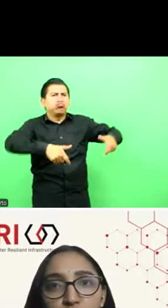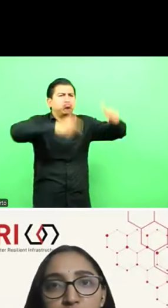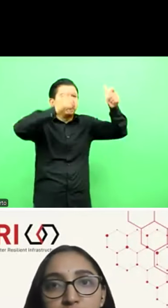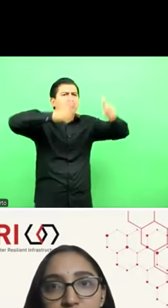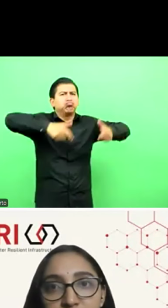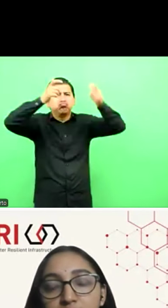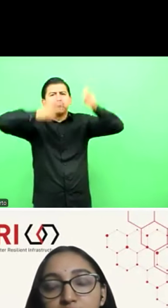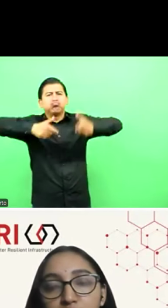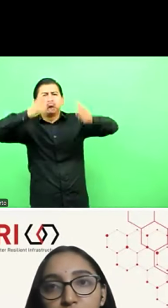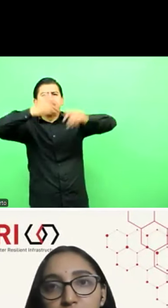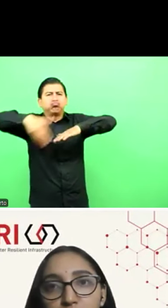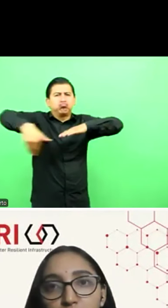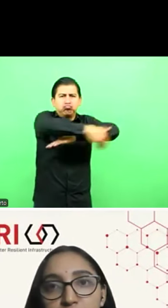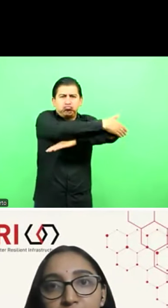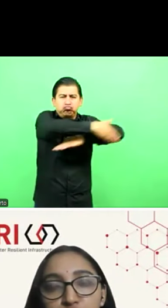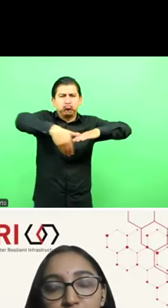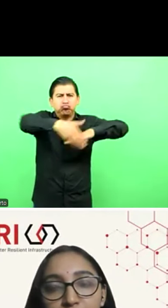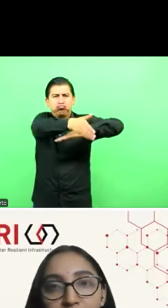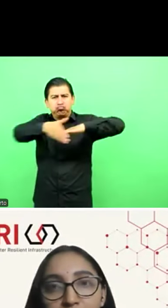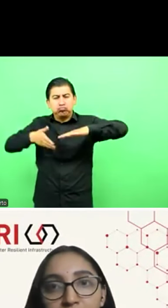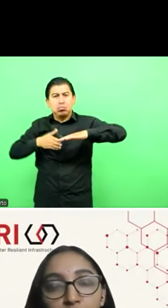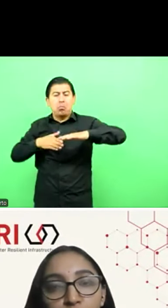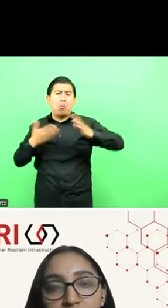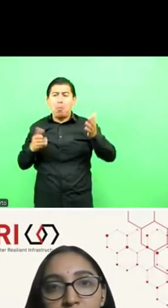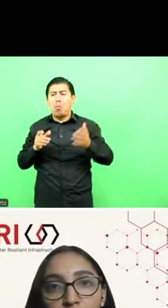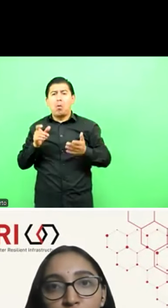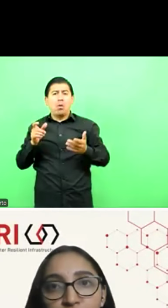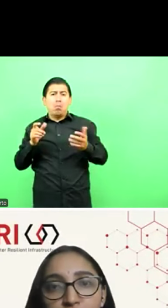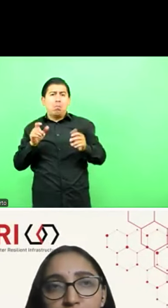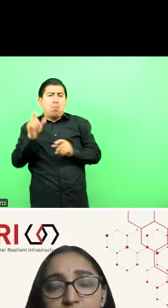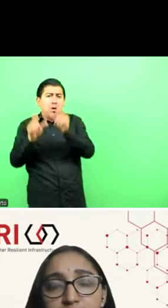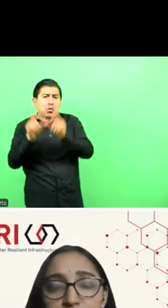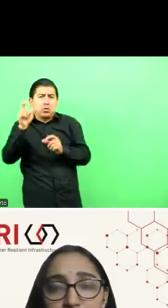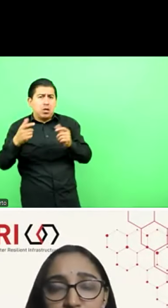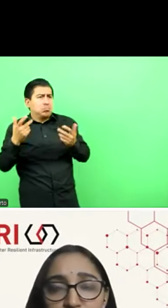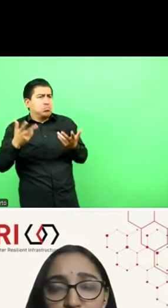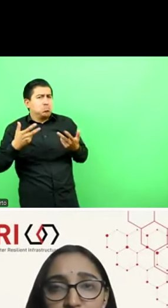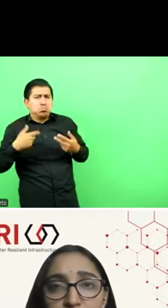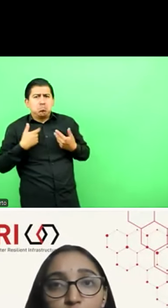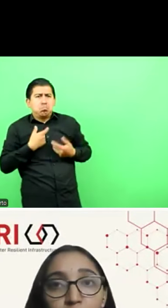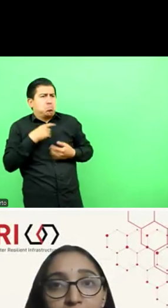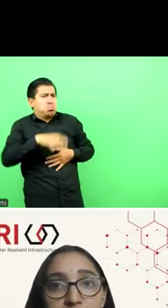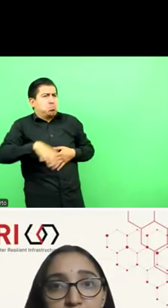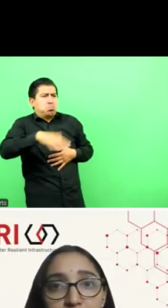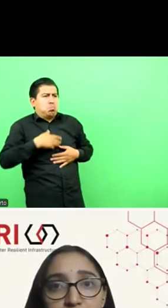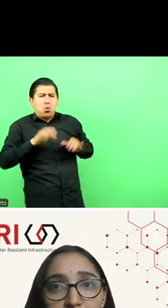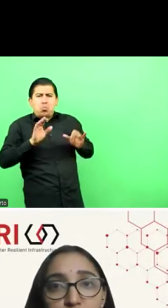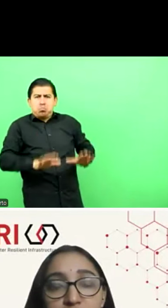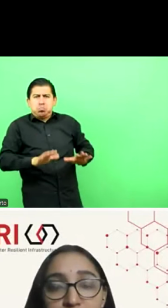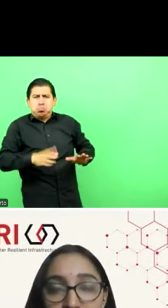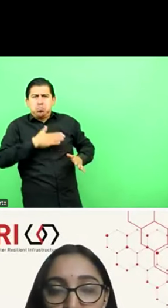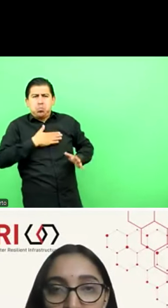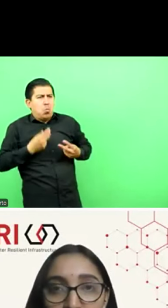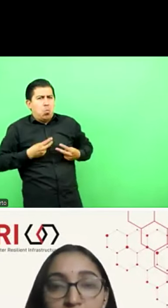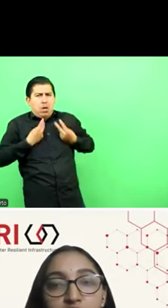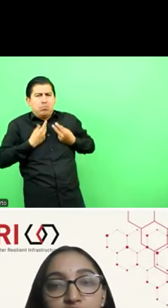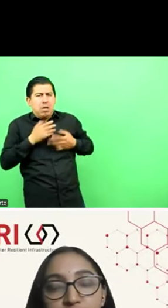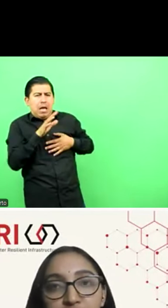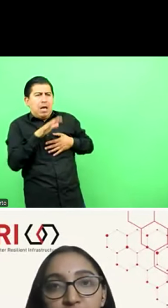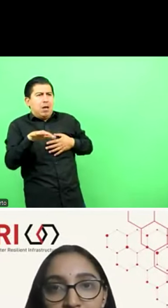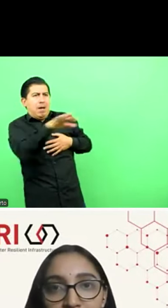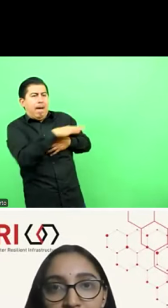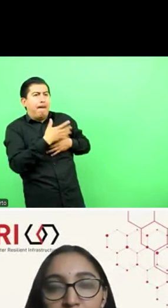So this was actually an outcome of consultations with global experts, about 60 of them,